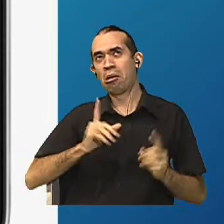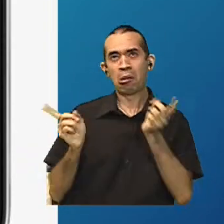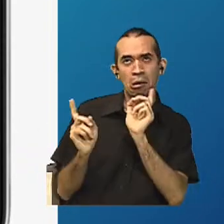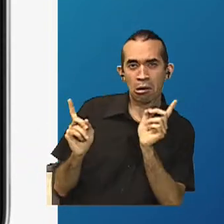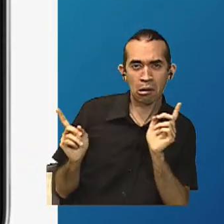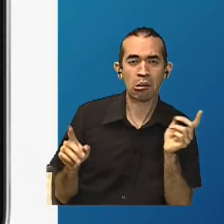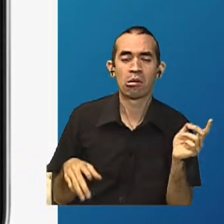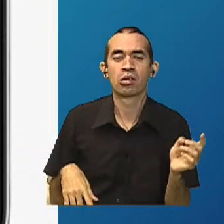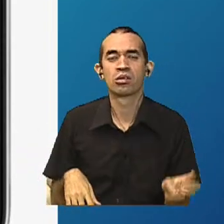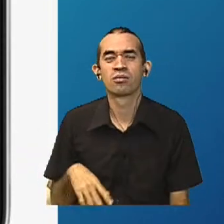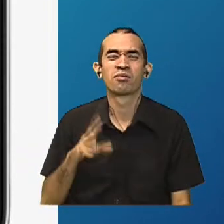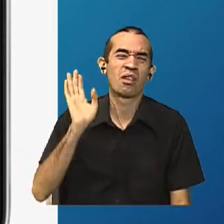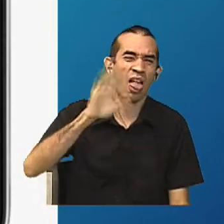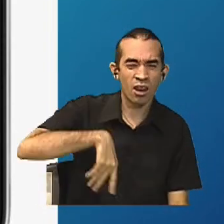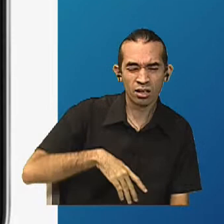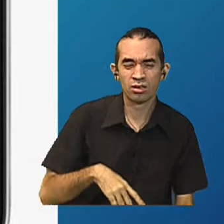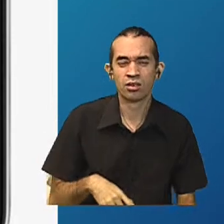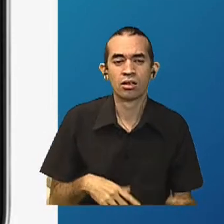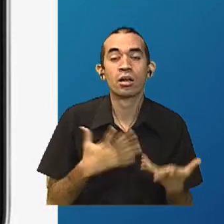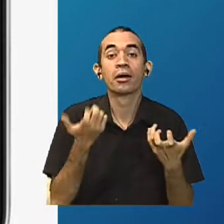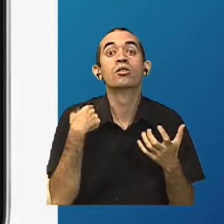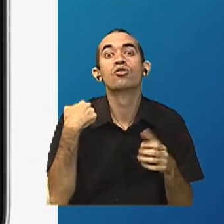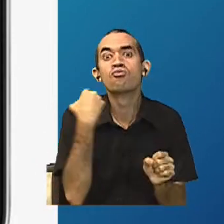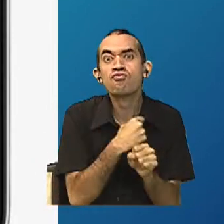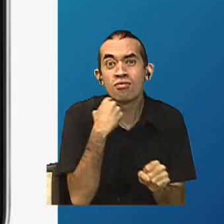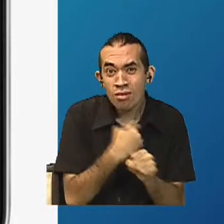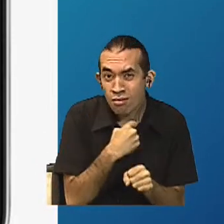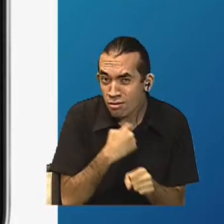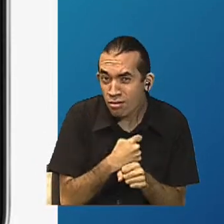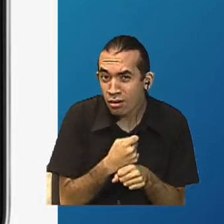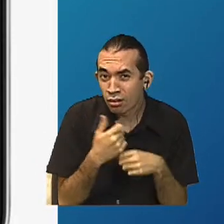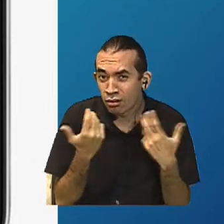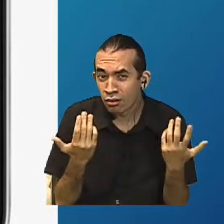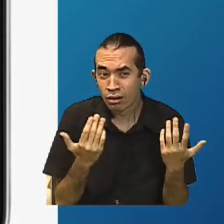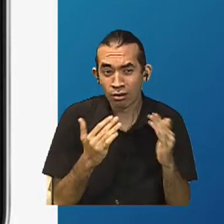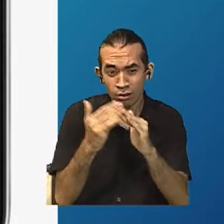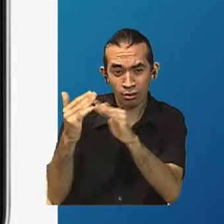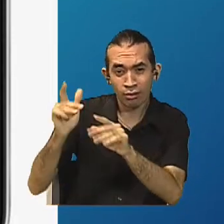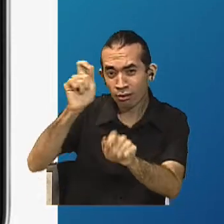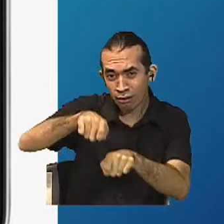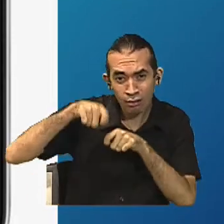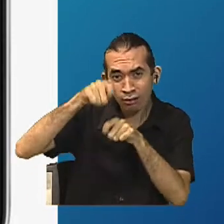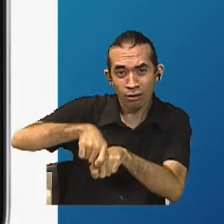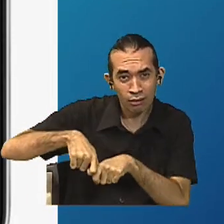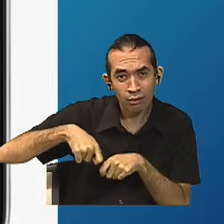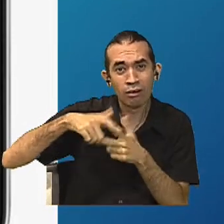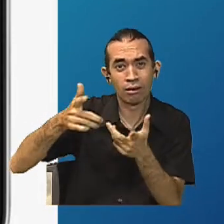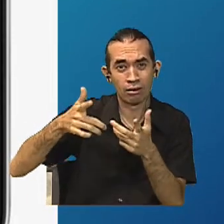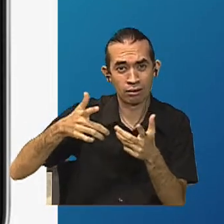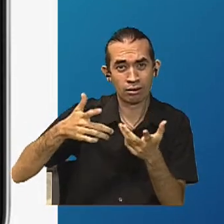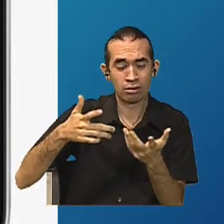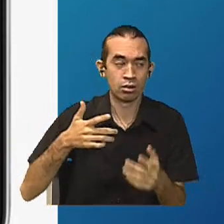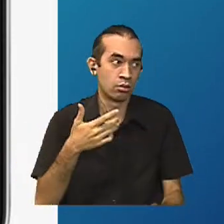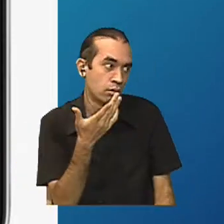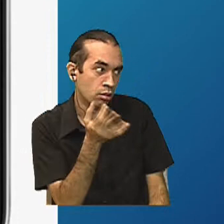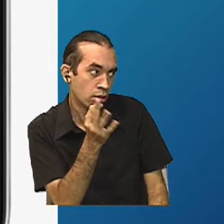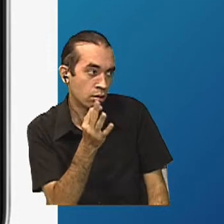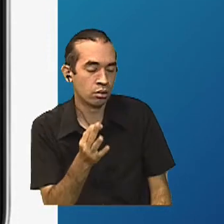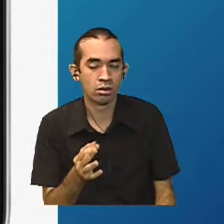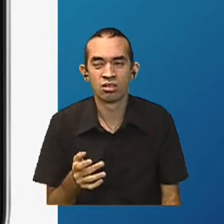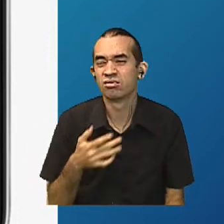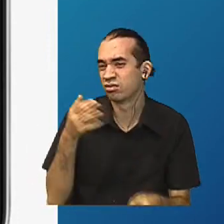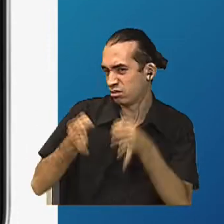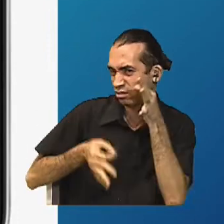something like that. And now they want me to work on the neighbor's farm to pay for it. Good idea. It's not fair.